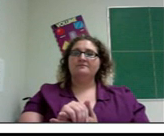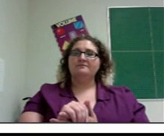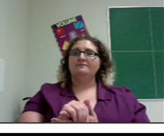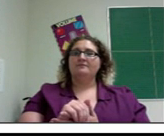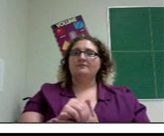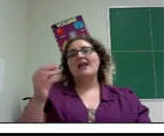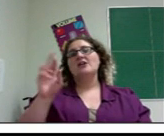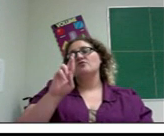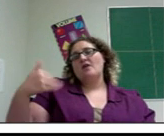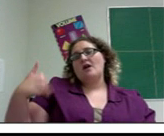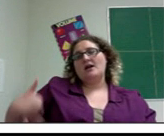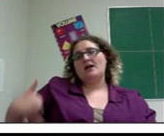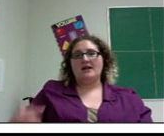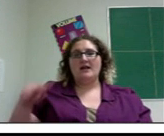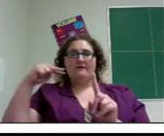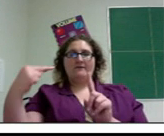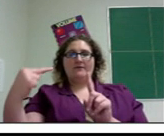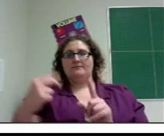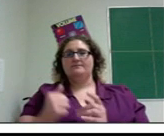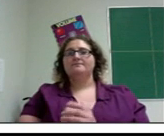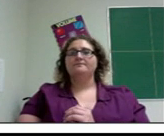and right side view.